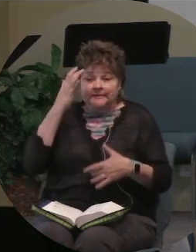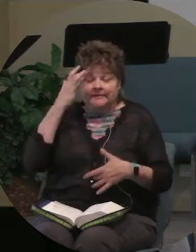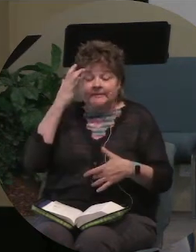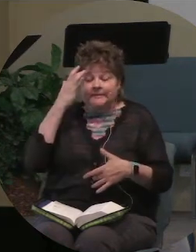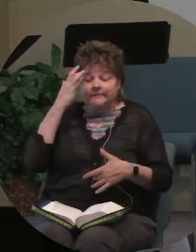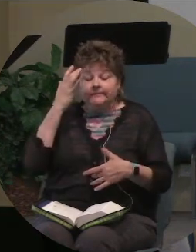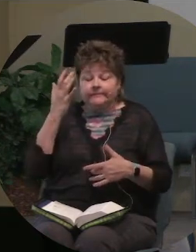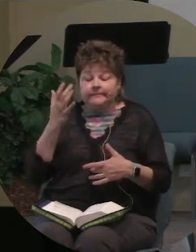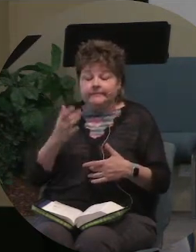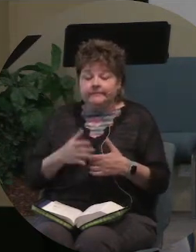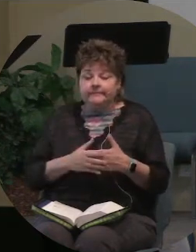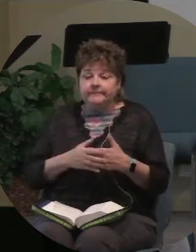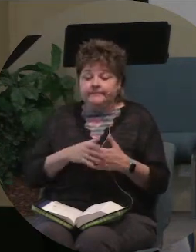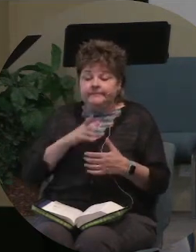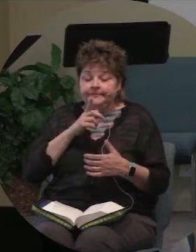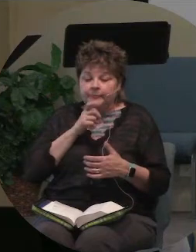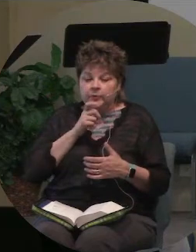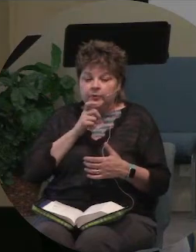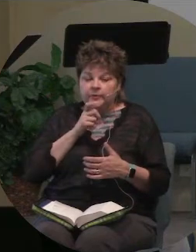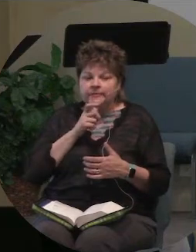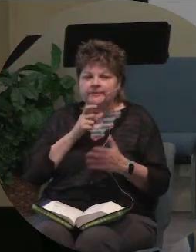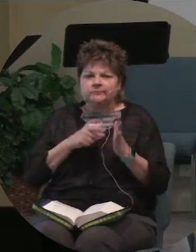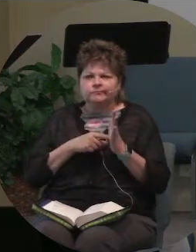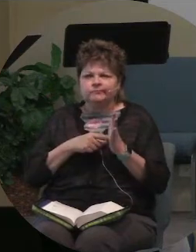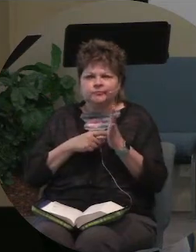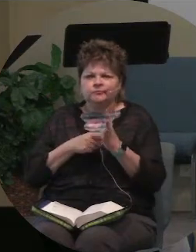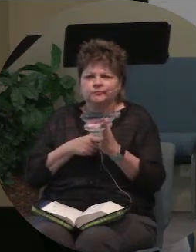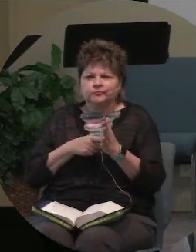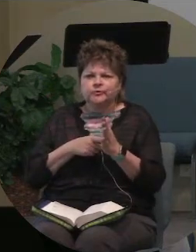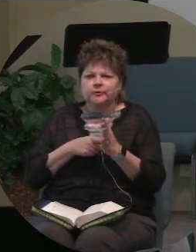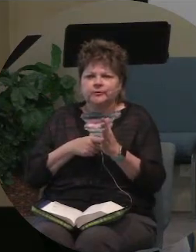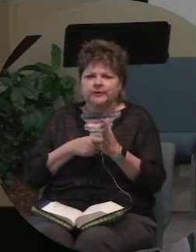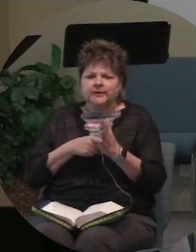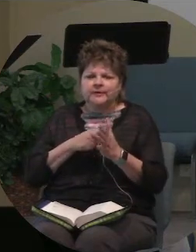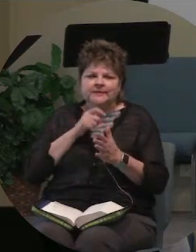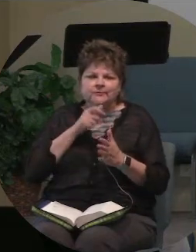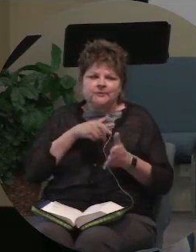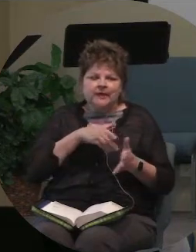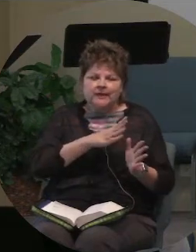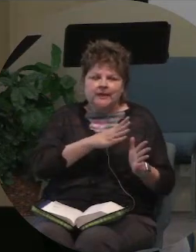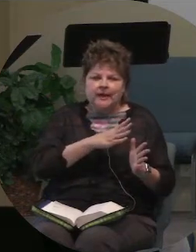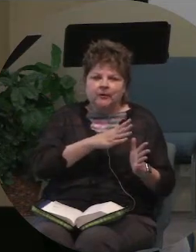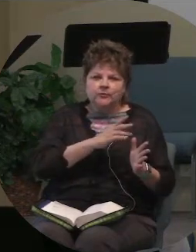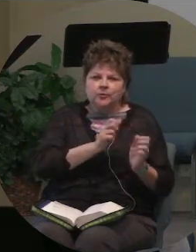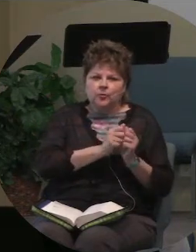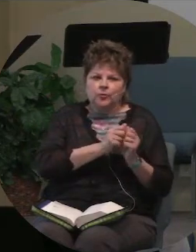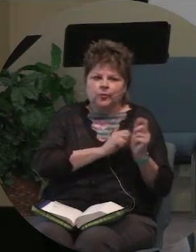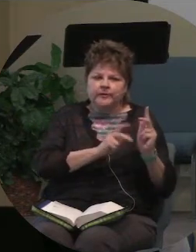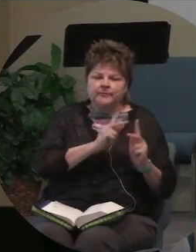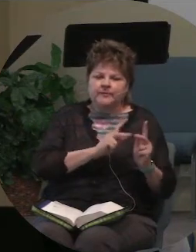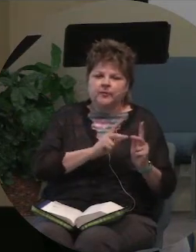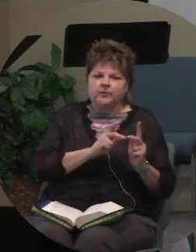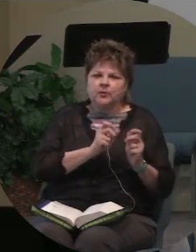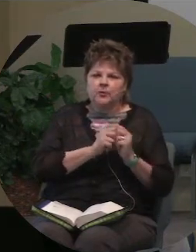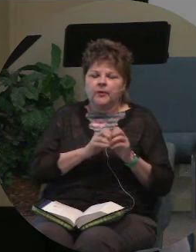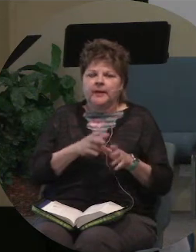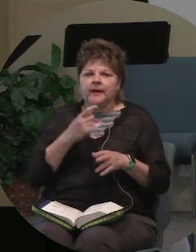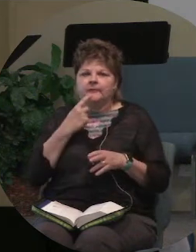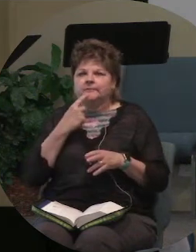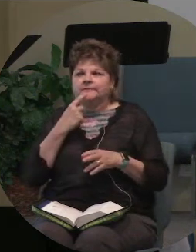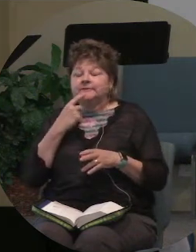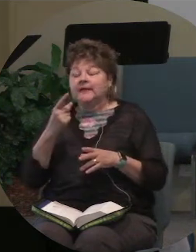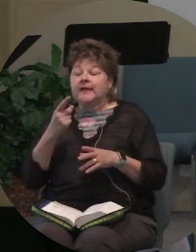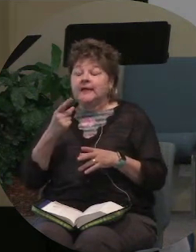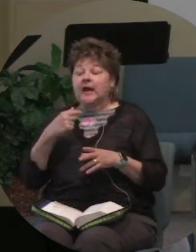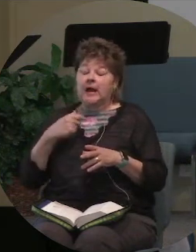who, let me just paint this picture to you. She was not allowed in public without saying, I'm unclean,